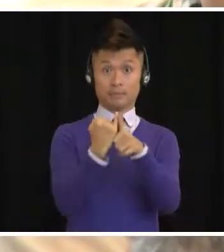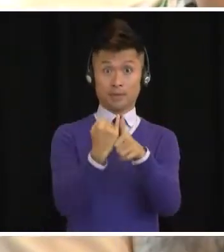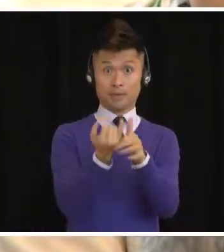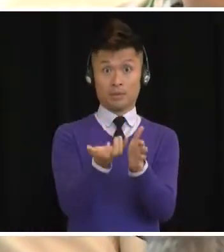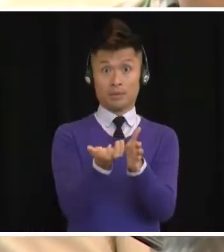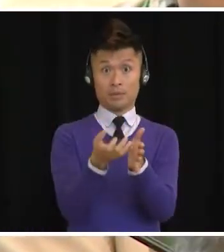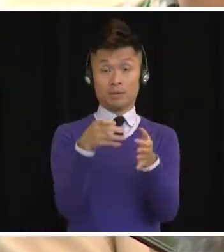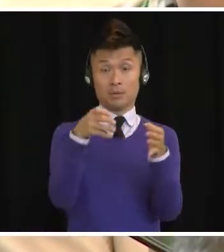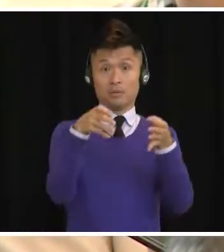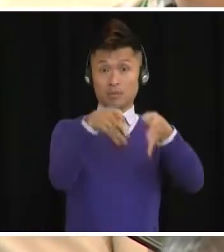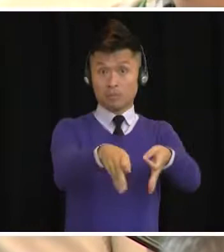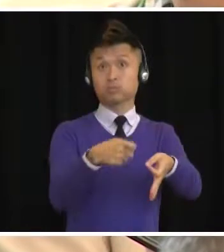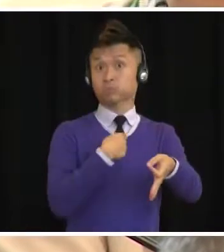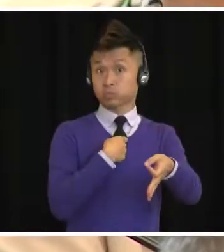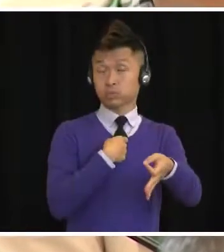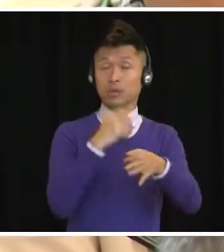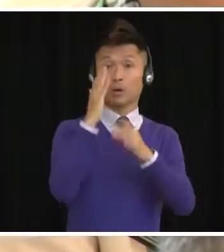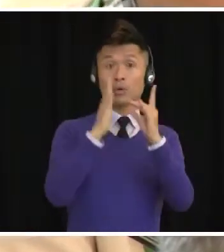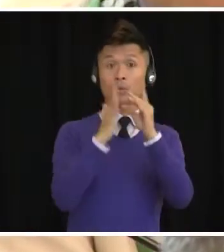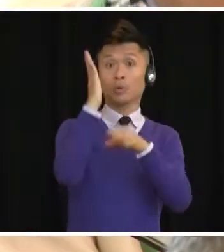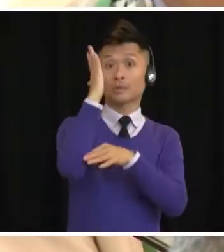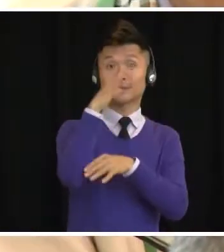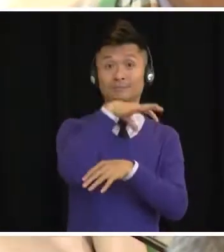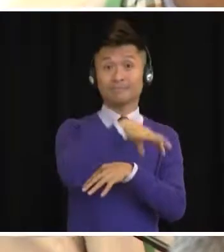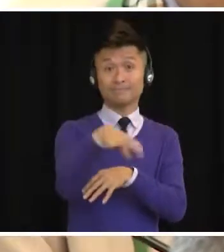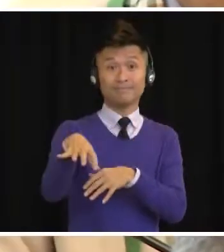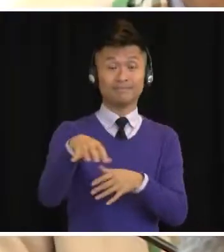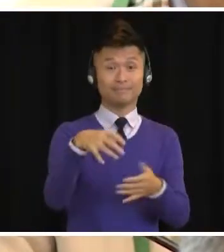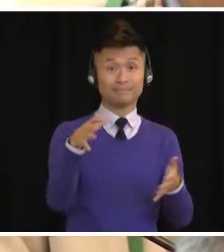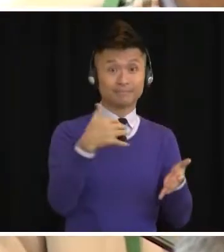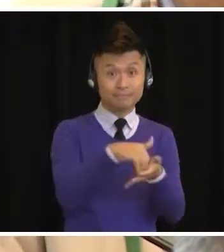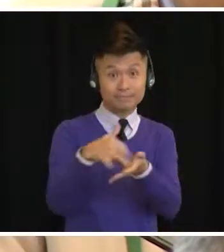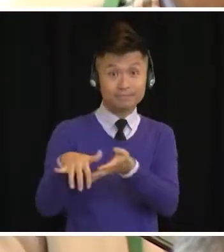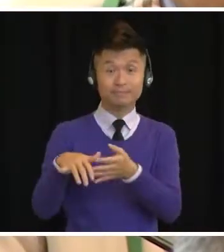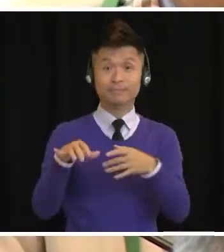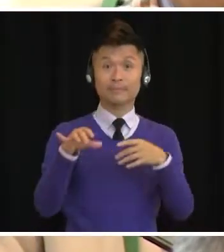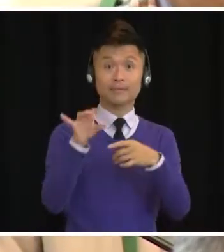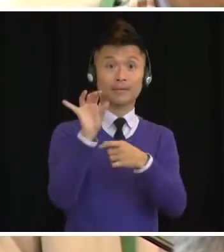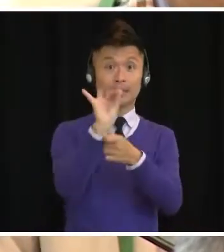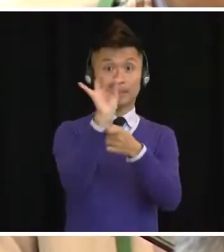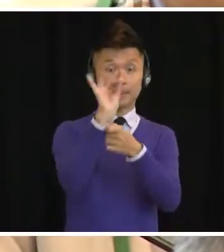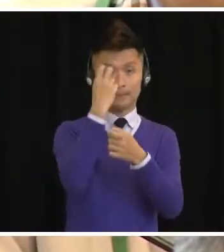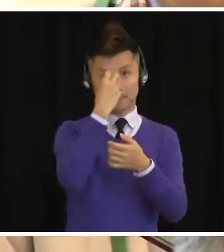wait until 18. So that's 2 years later than before.